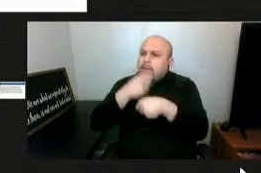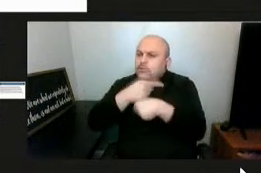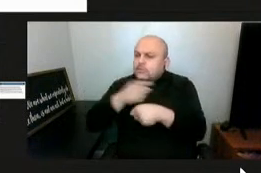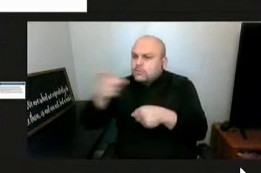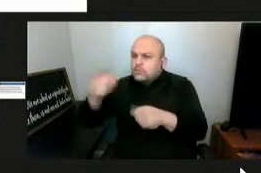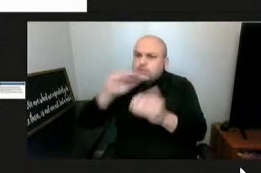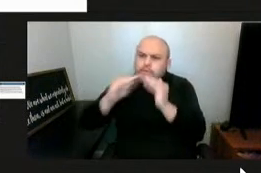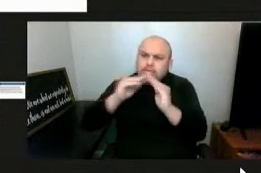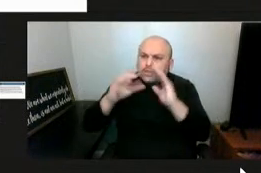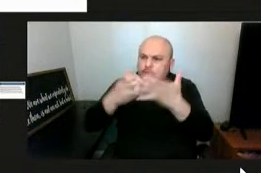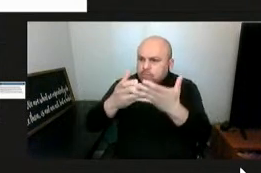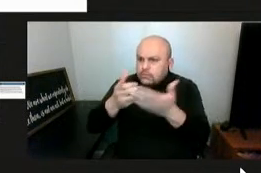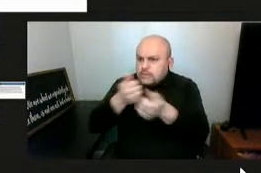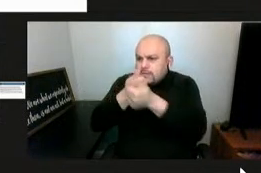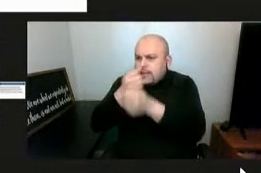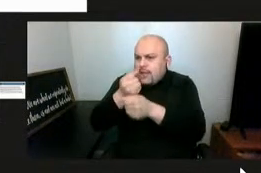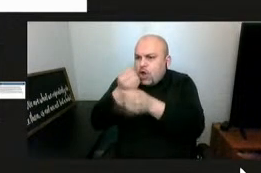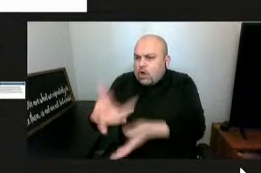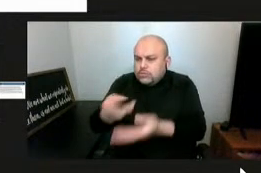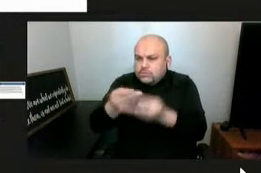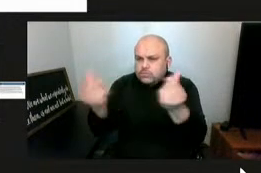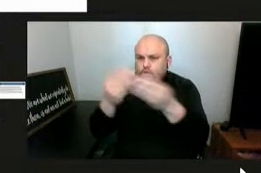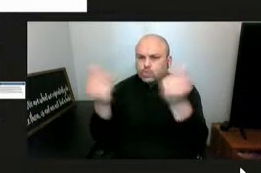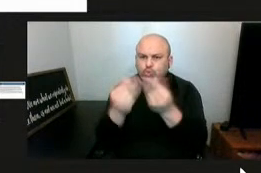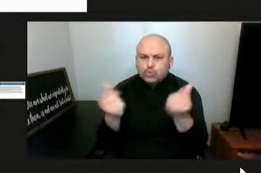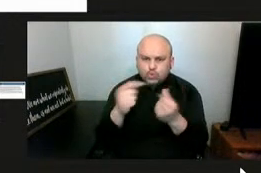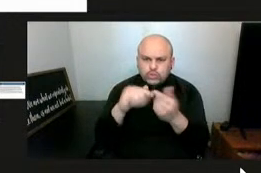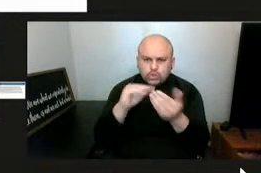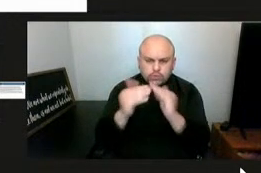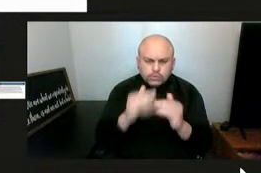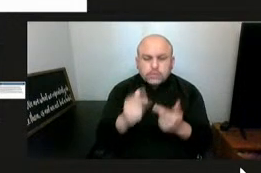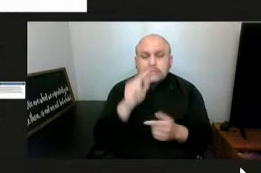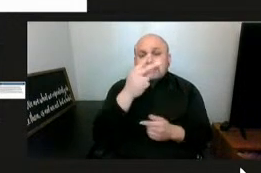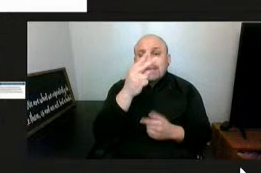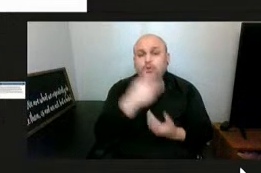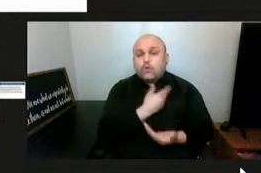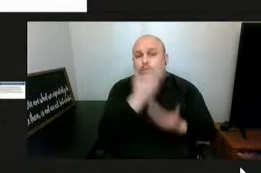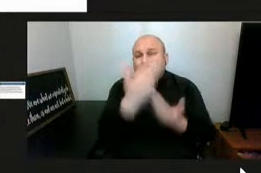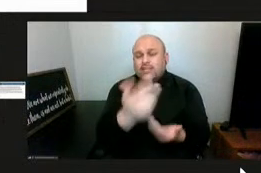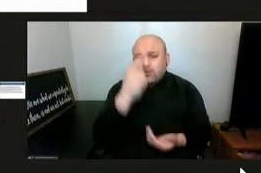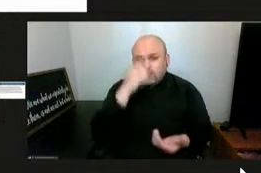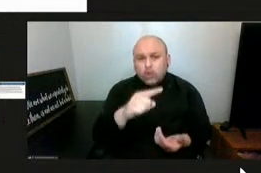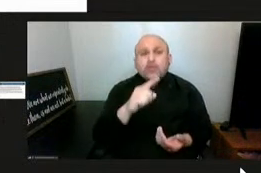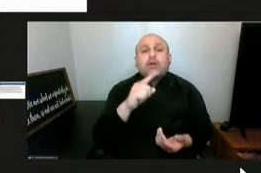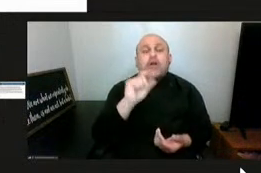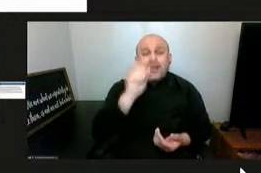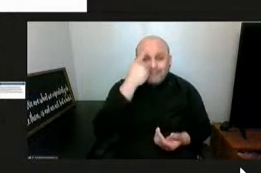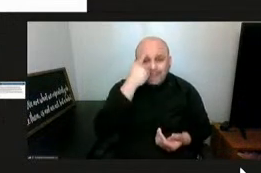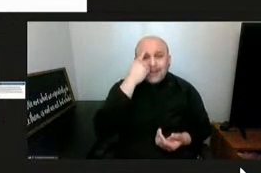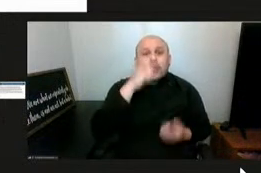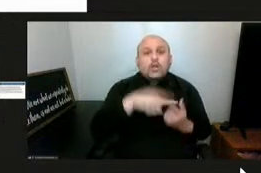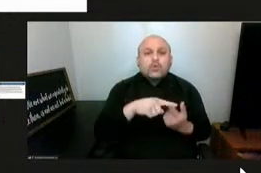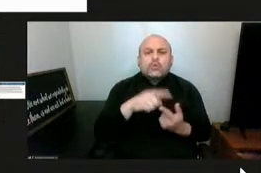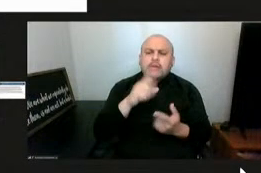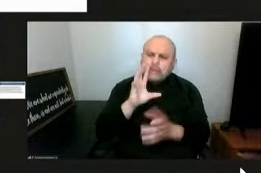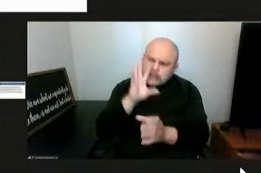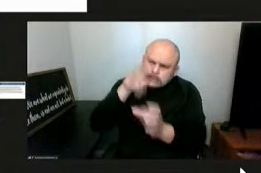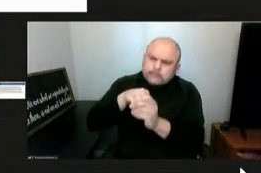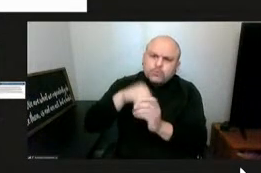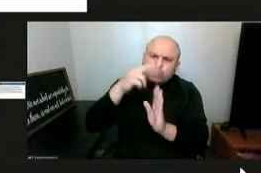solutions. The second recommendation is for the government to play a role in